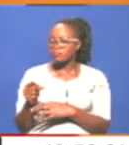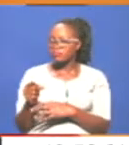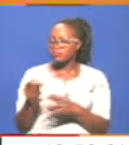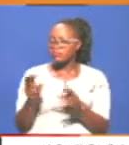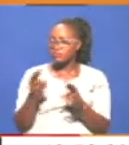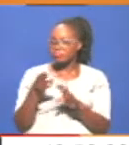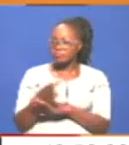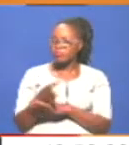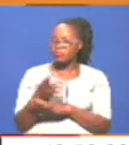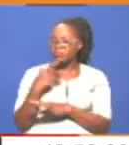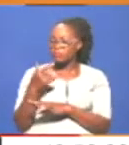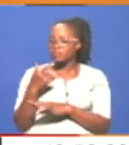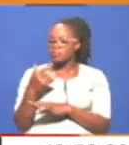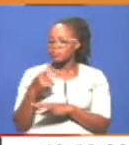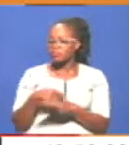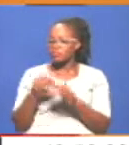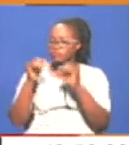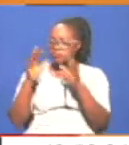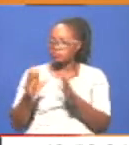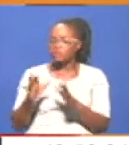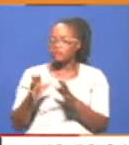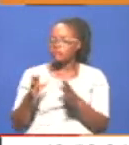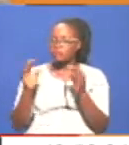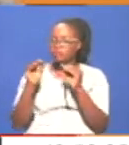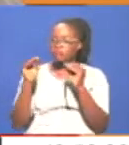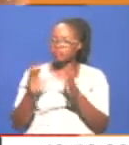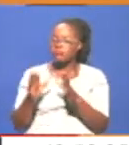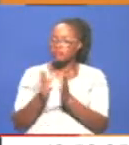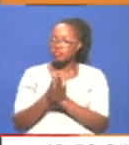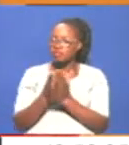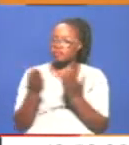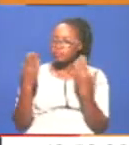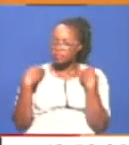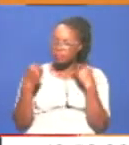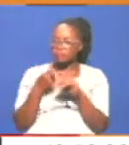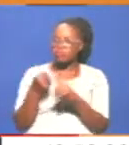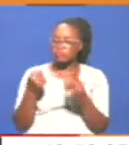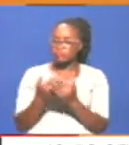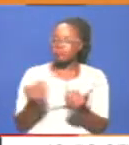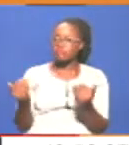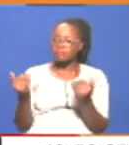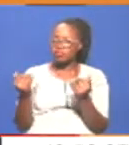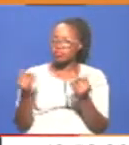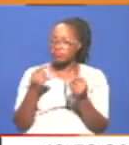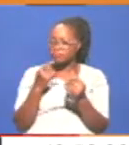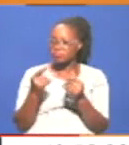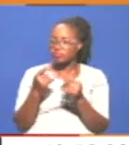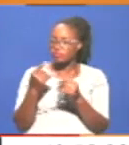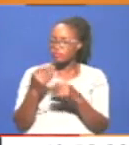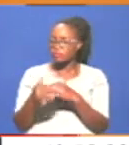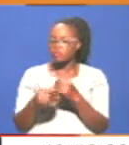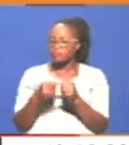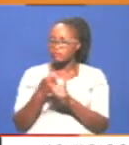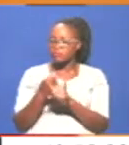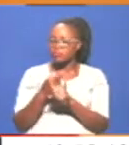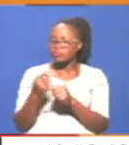now when you teach the teachers their love of the game, and then they impart that onto the kids, we're very sure that in the next 5-10 years,